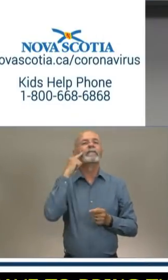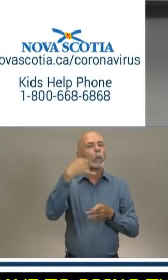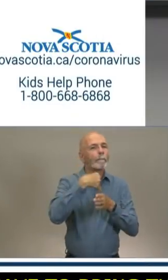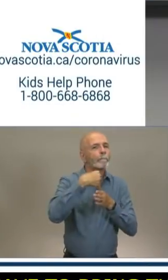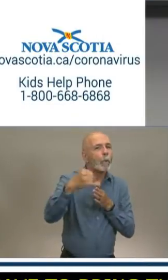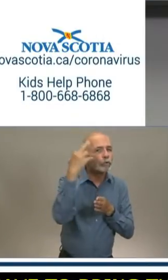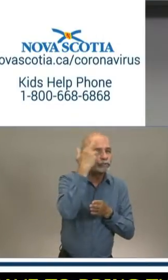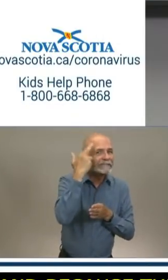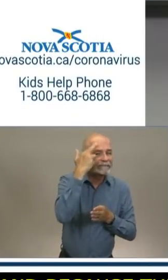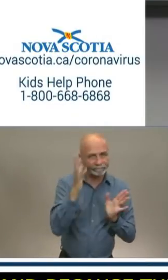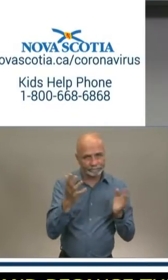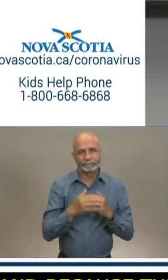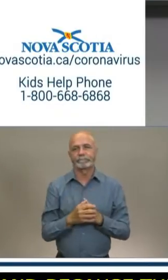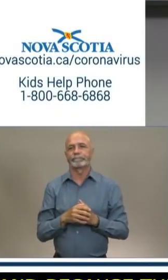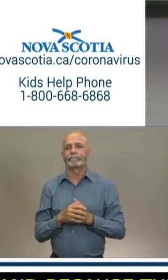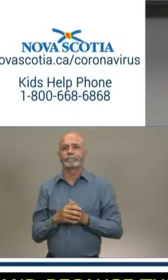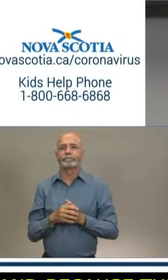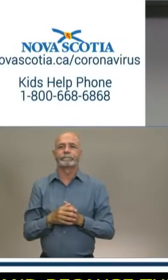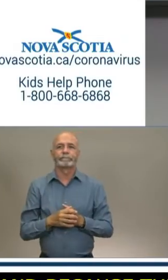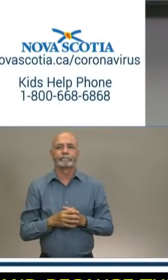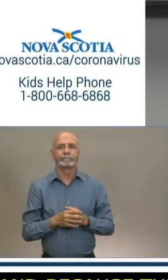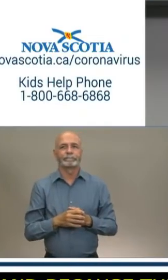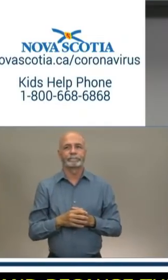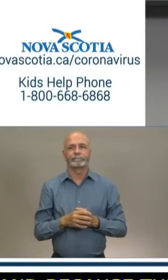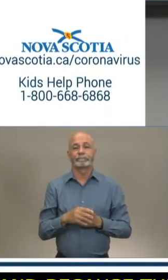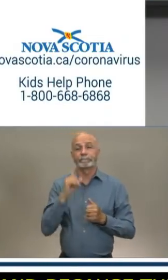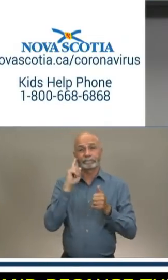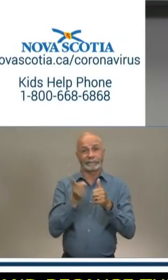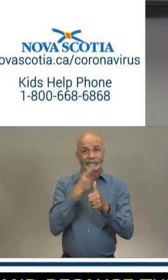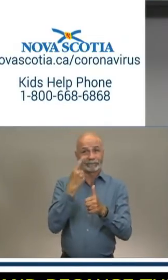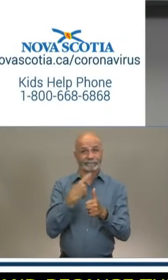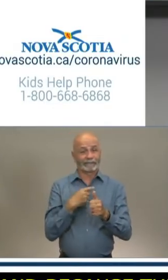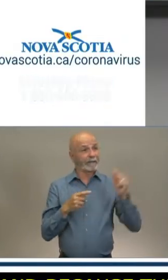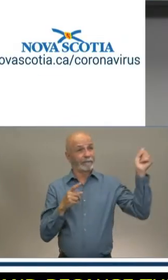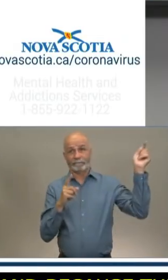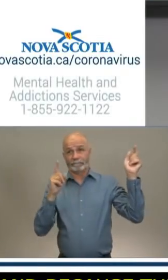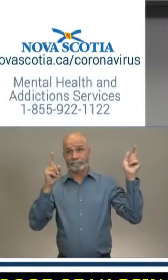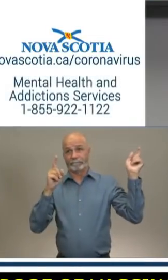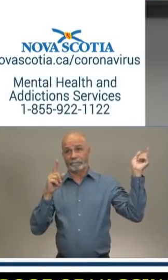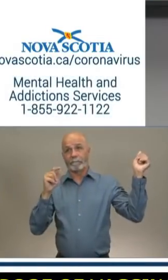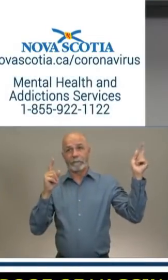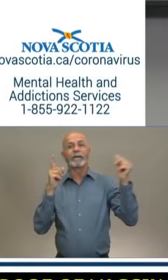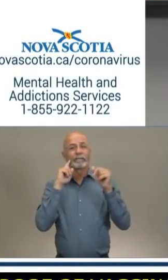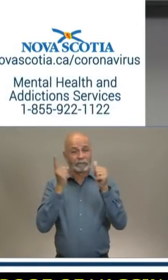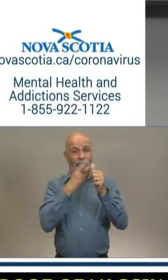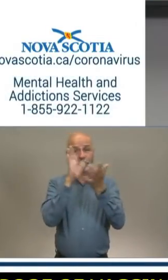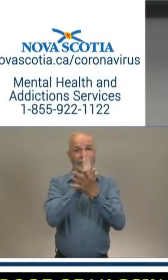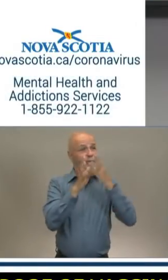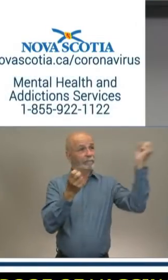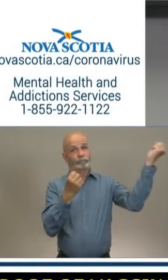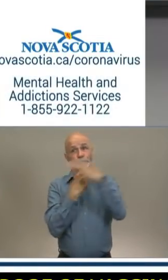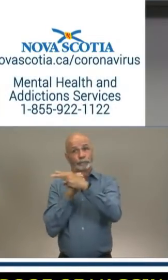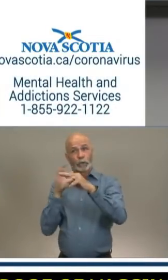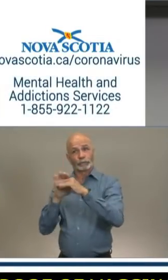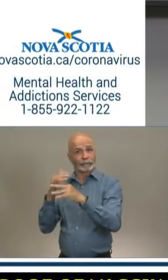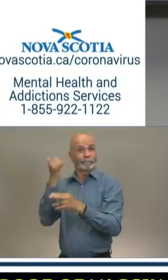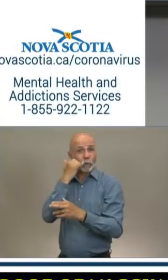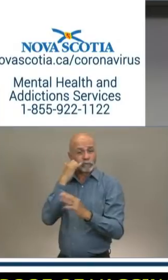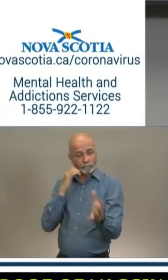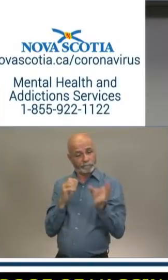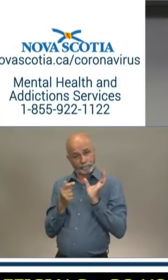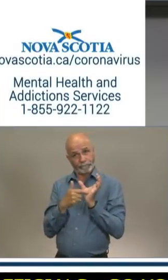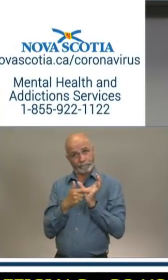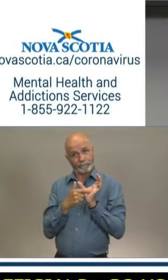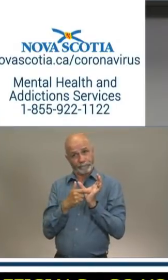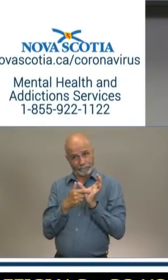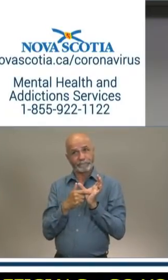So again, two-step. They have to upload it and then bring some copy, whether it's electronic on their phone or an actual paper